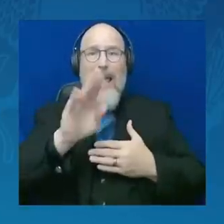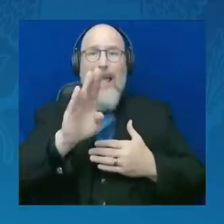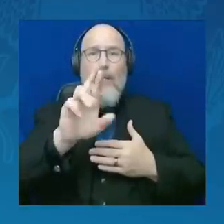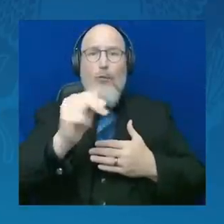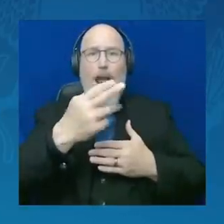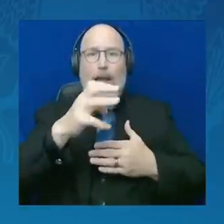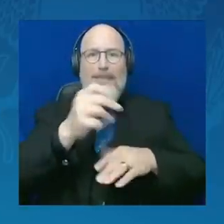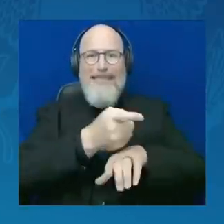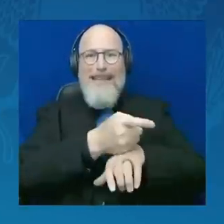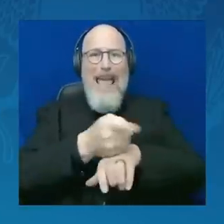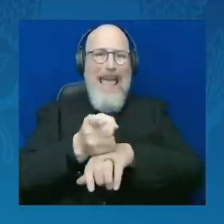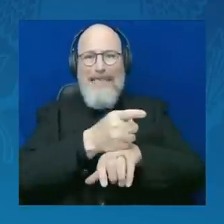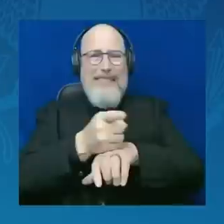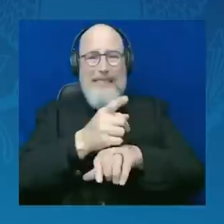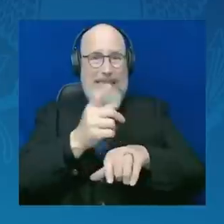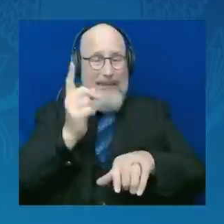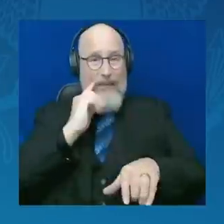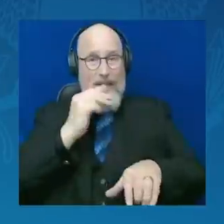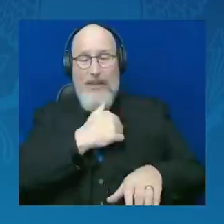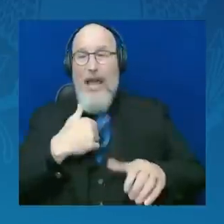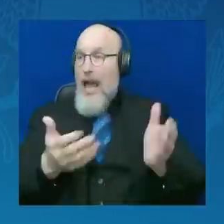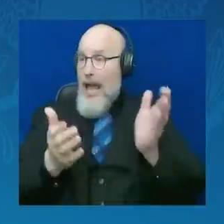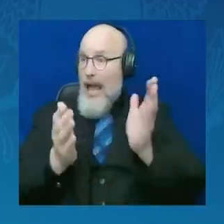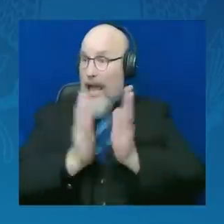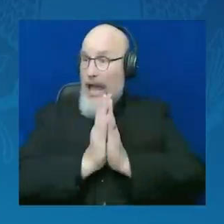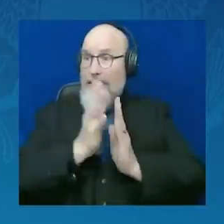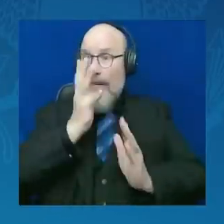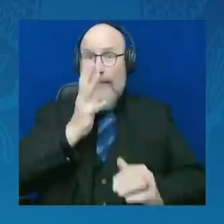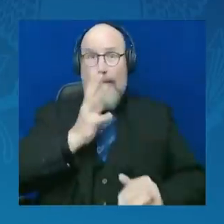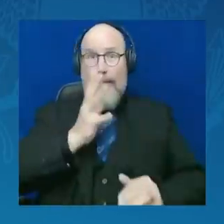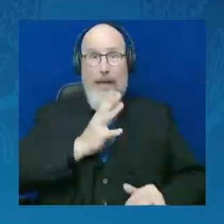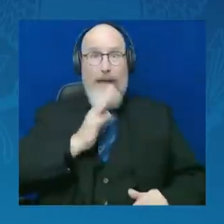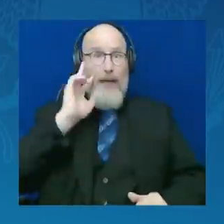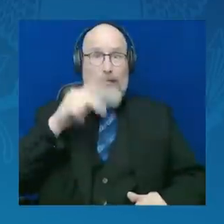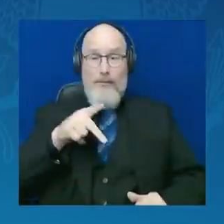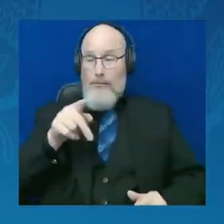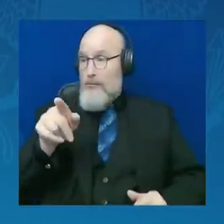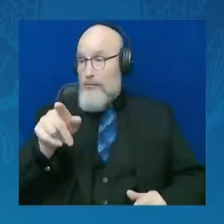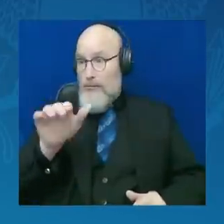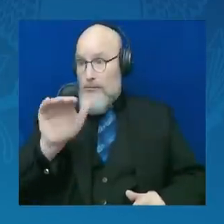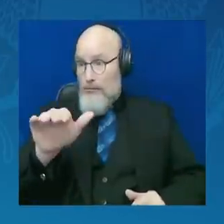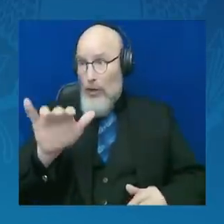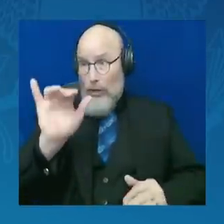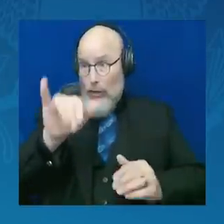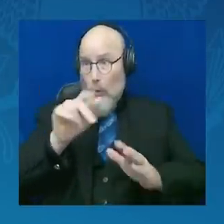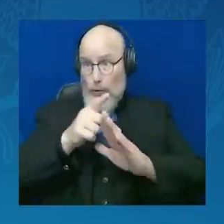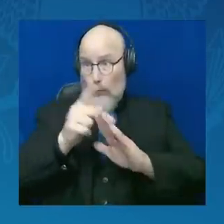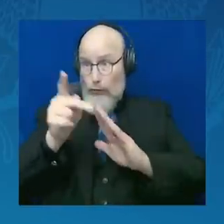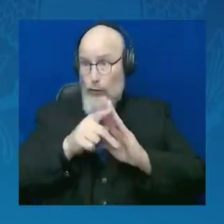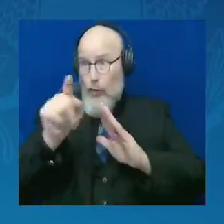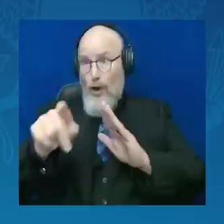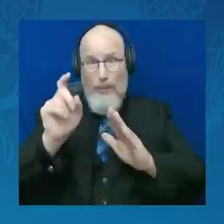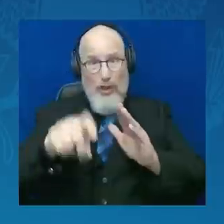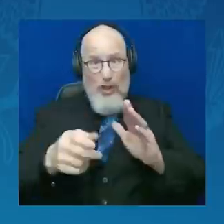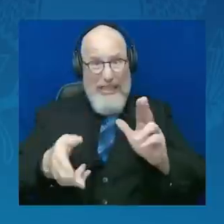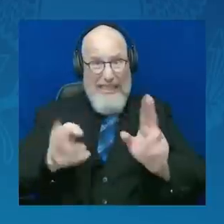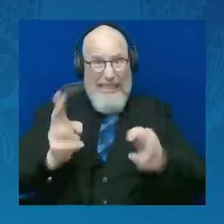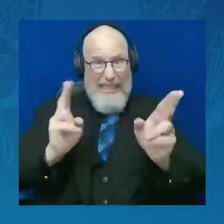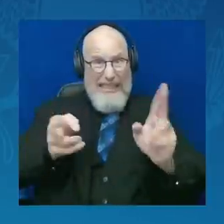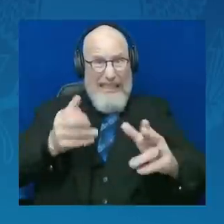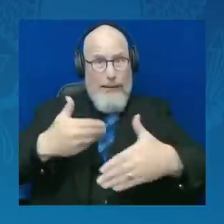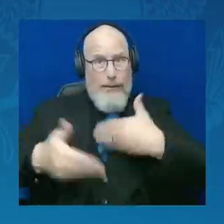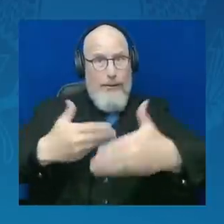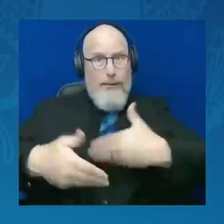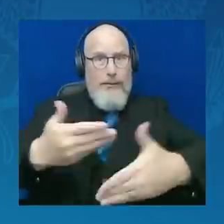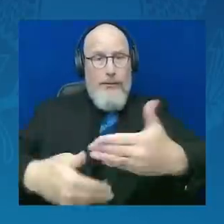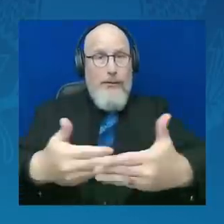Vice President that those programs should be accelerated as far as this is possible, because we want to provide this